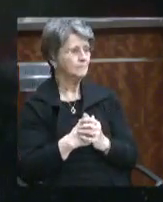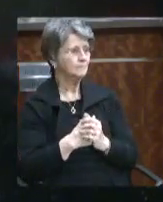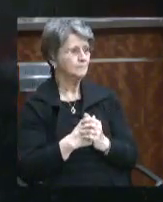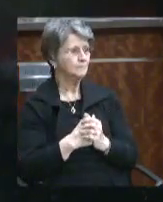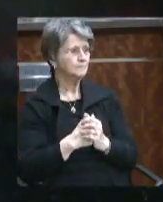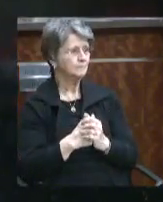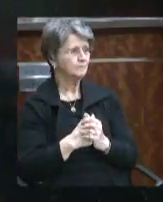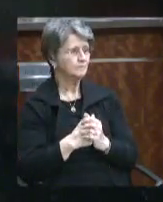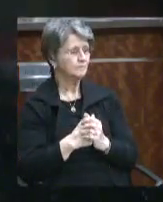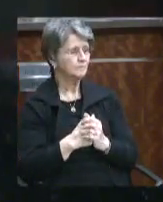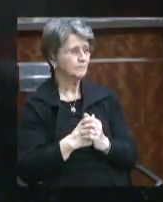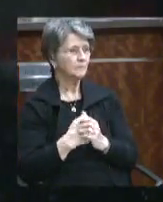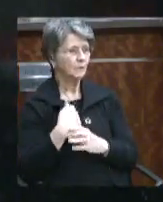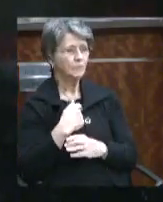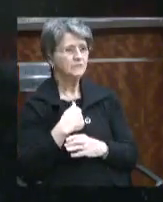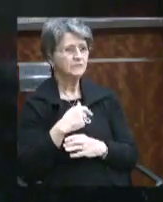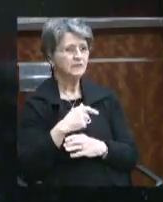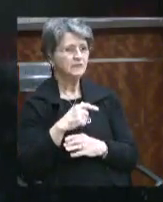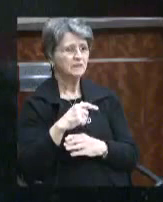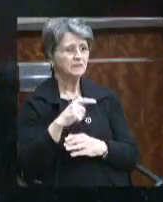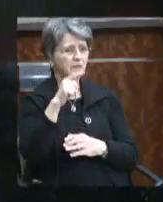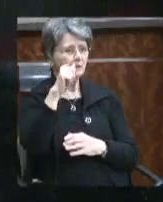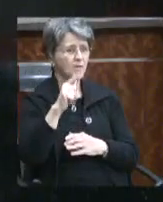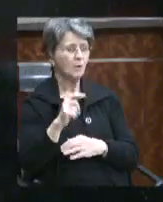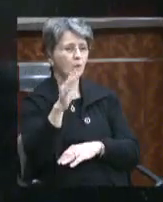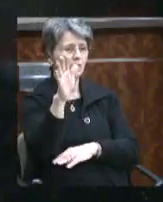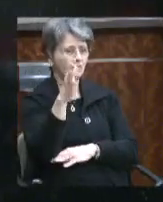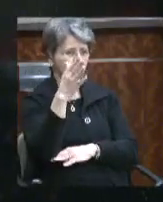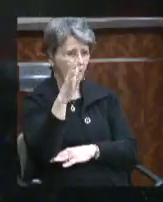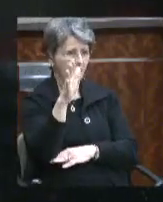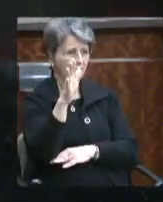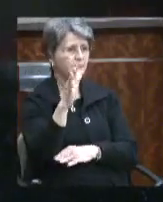lower the flag in memory of Paul and for his service, and